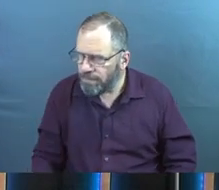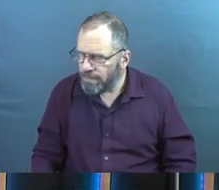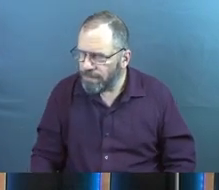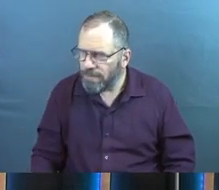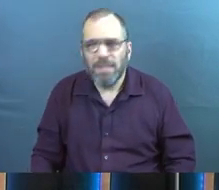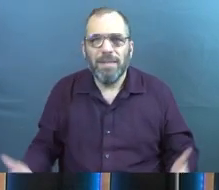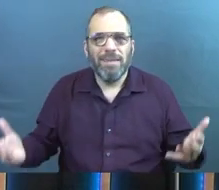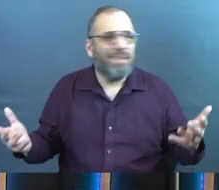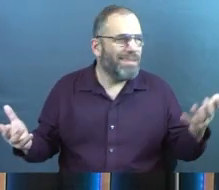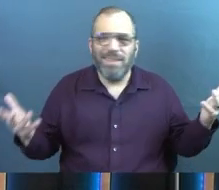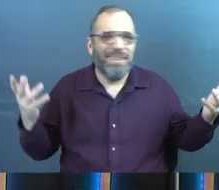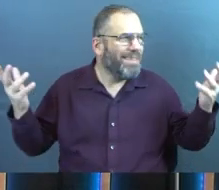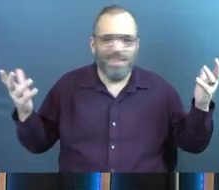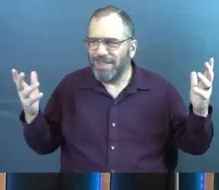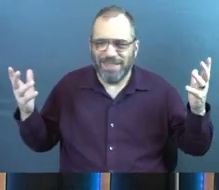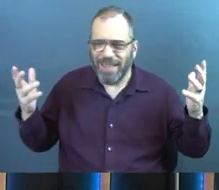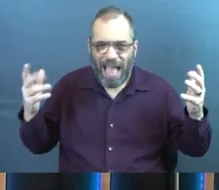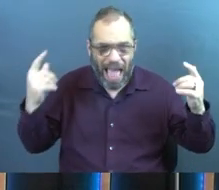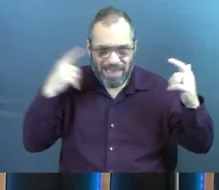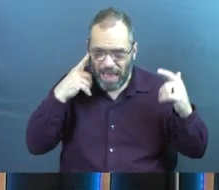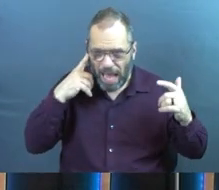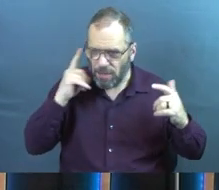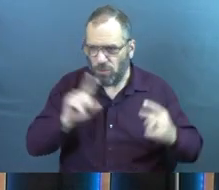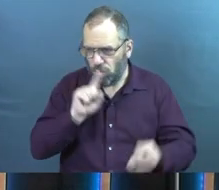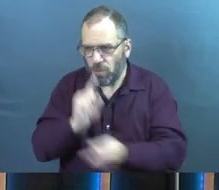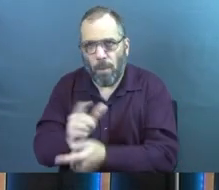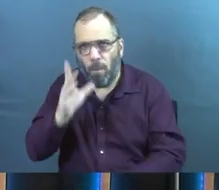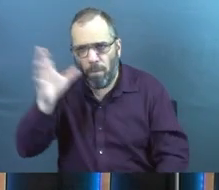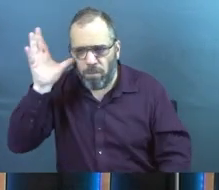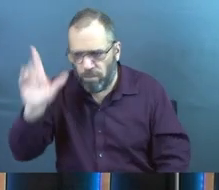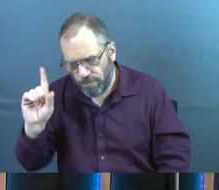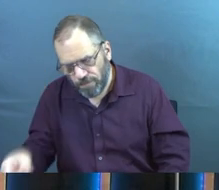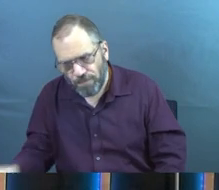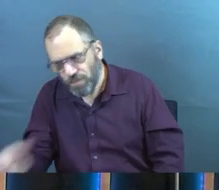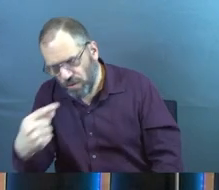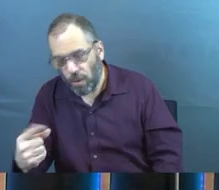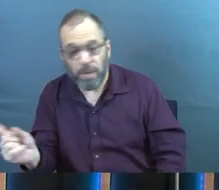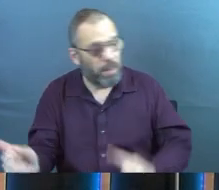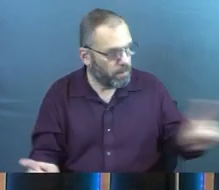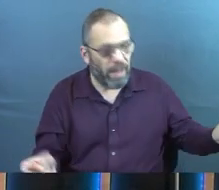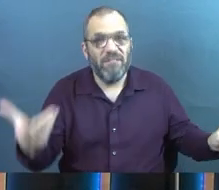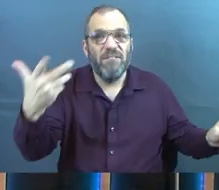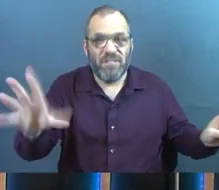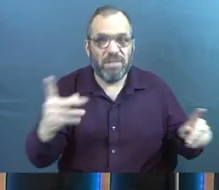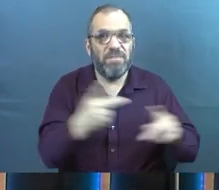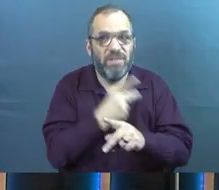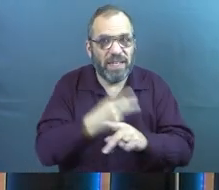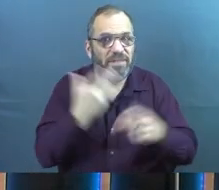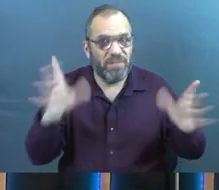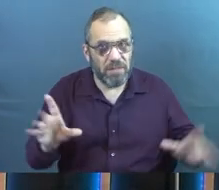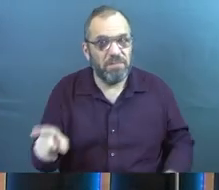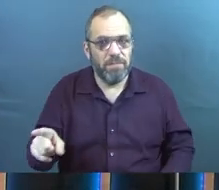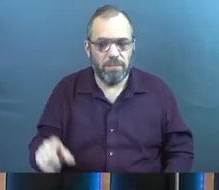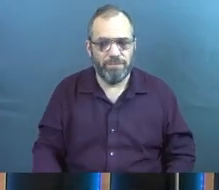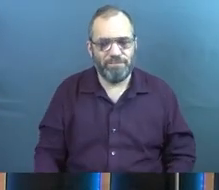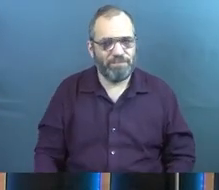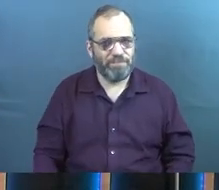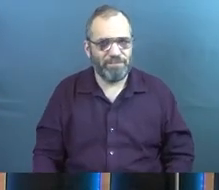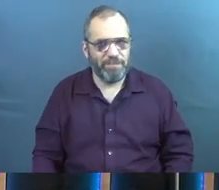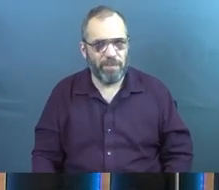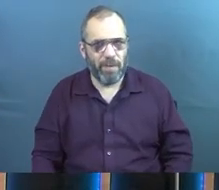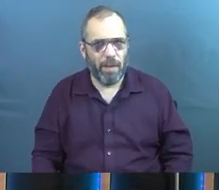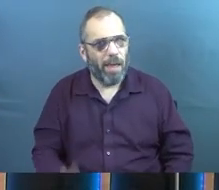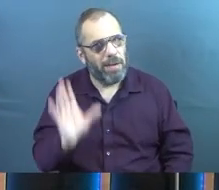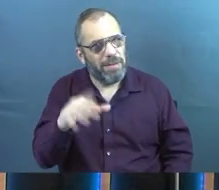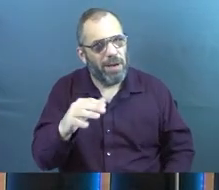Like, I had this idea that I should be able to come in as a parent and go, you should do this. And I could walk away and he would have it figured out.